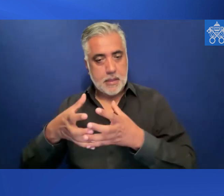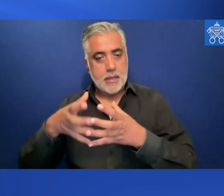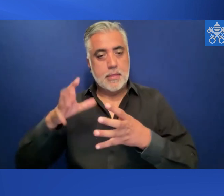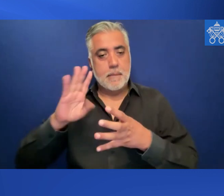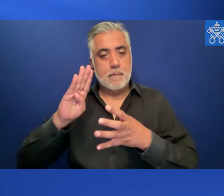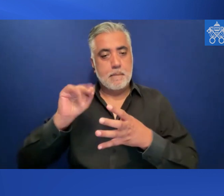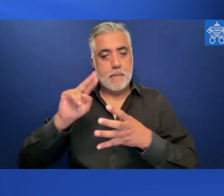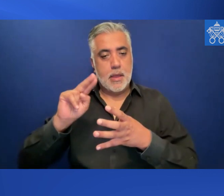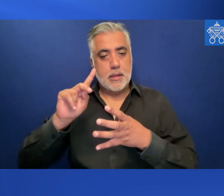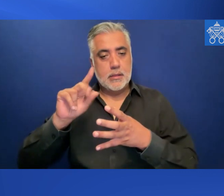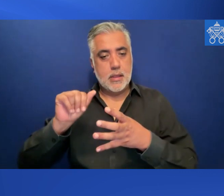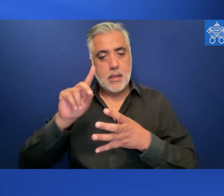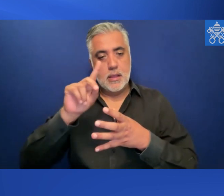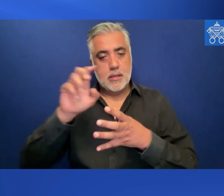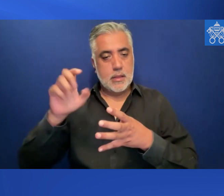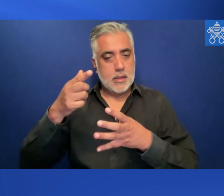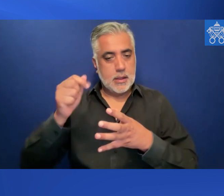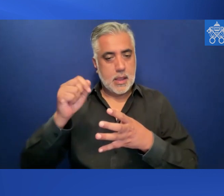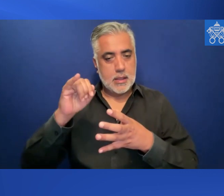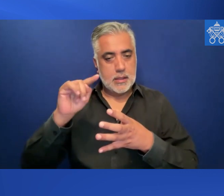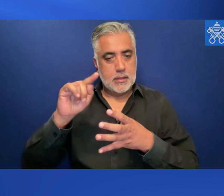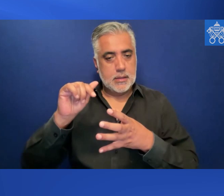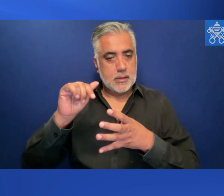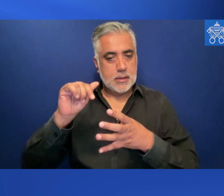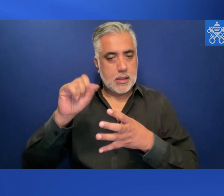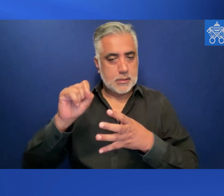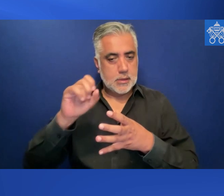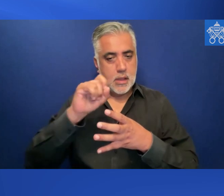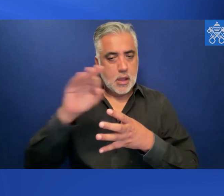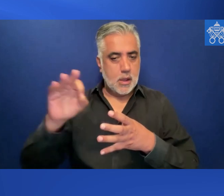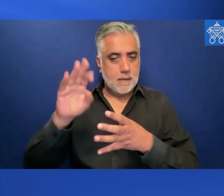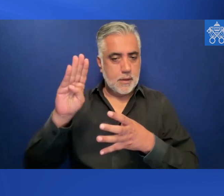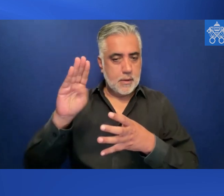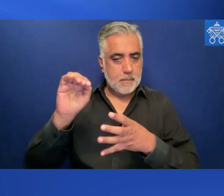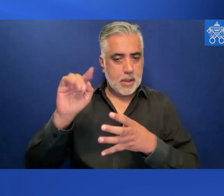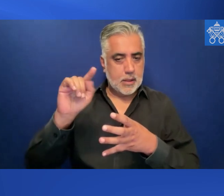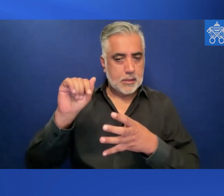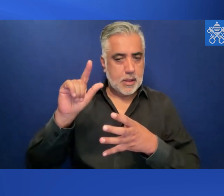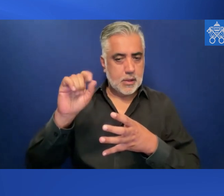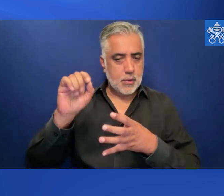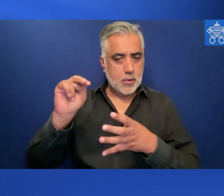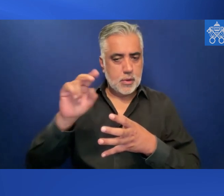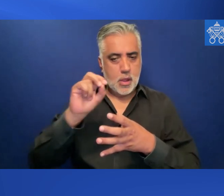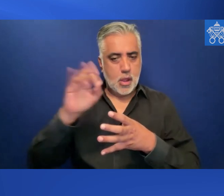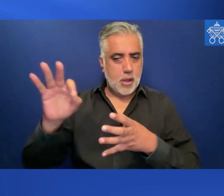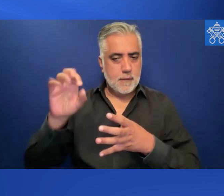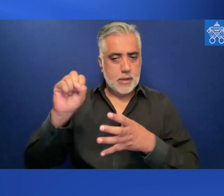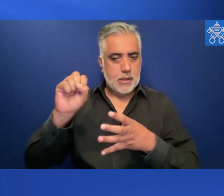La banda de gaitas del batallón de San Patricio. And then there is the Caritas band of Saint